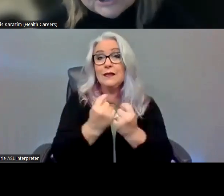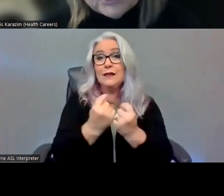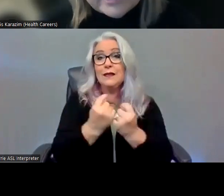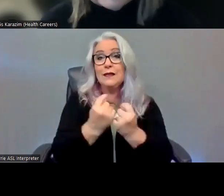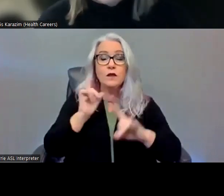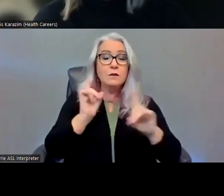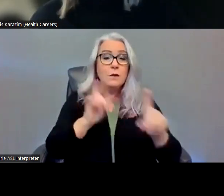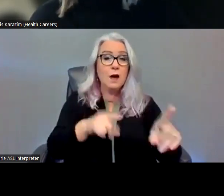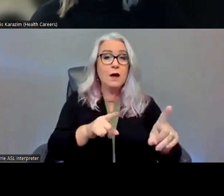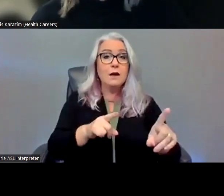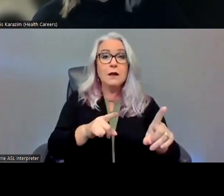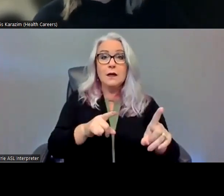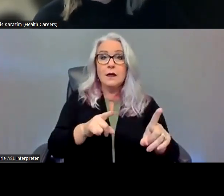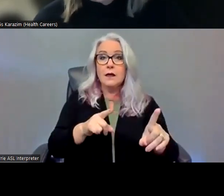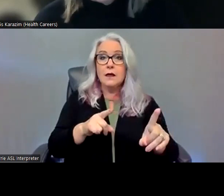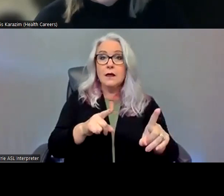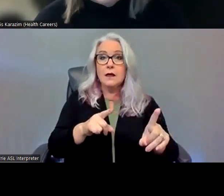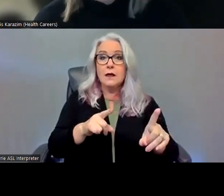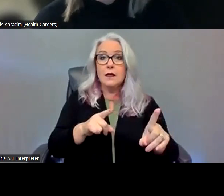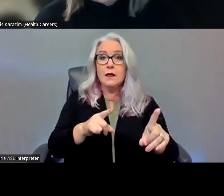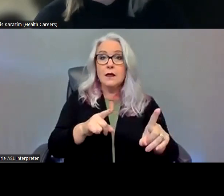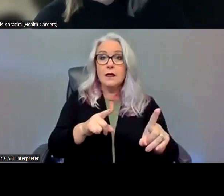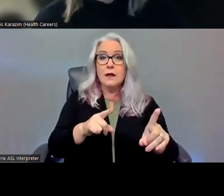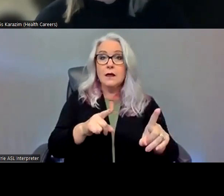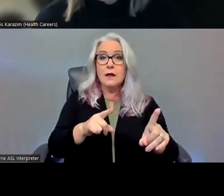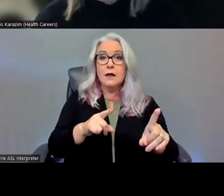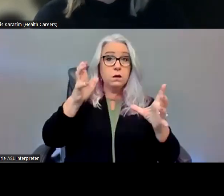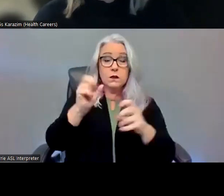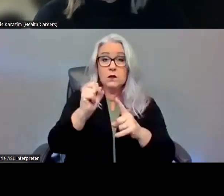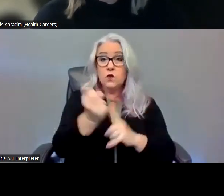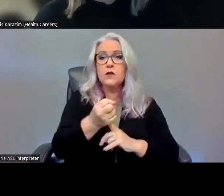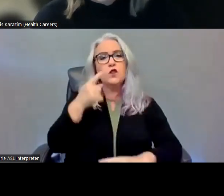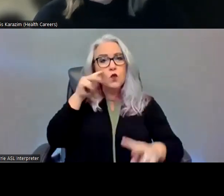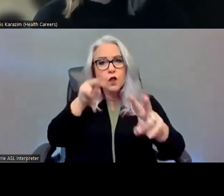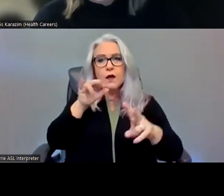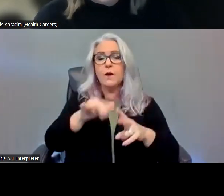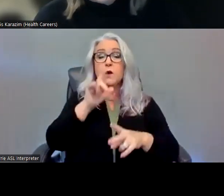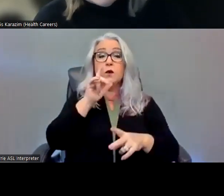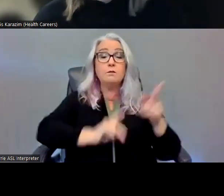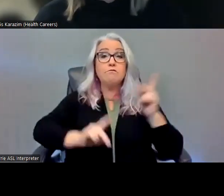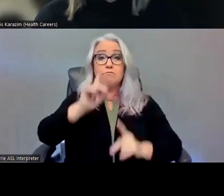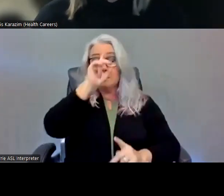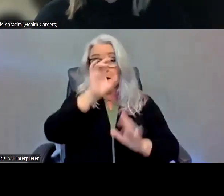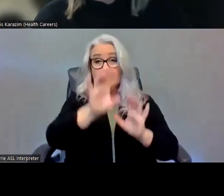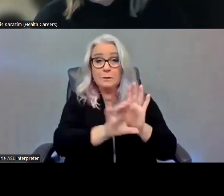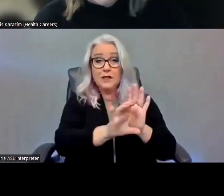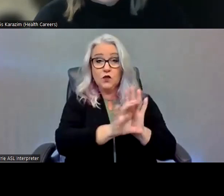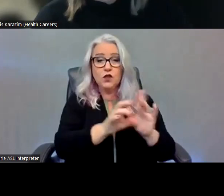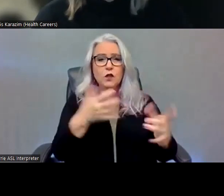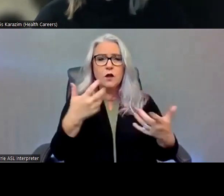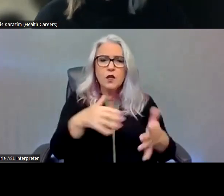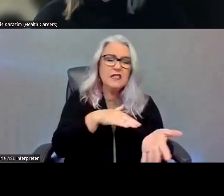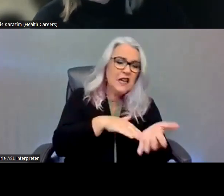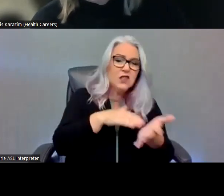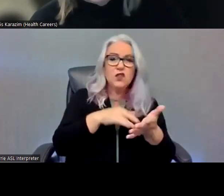trauma situations. And so when you look at those people in that picture, there likely is maybe a doctor, there might